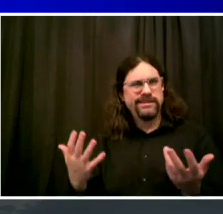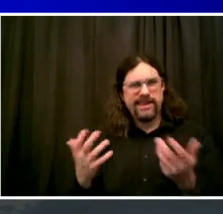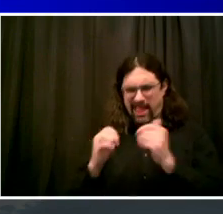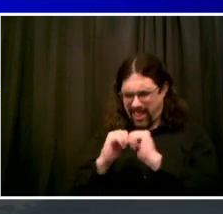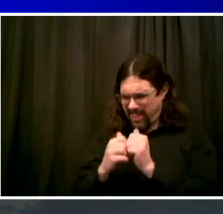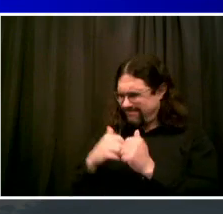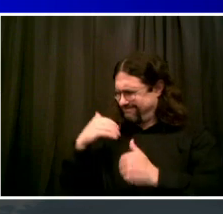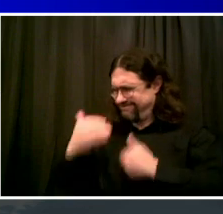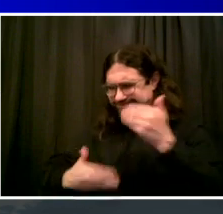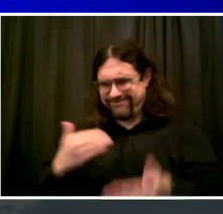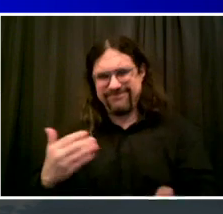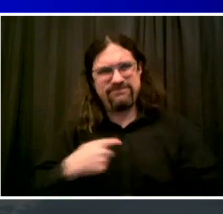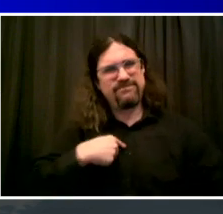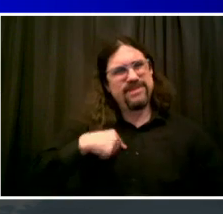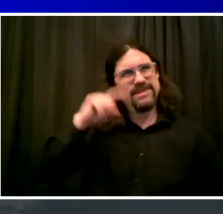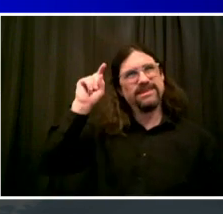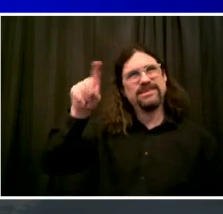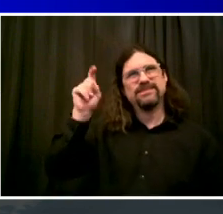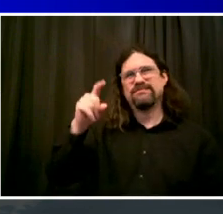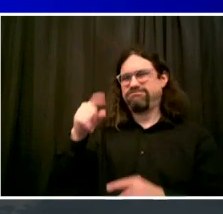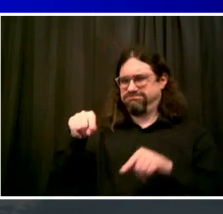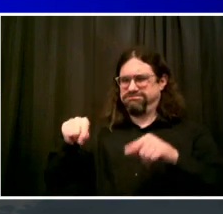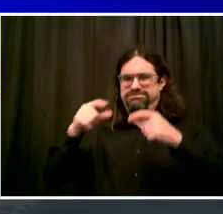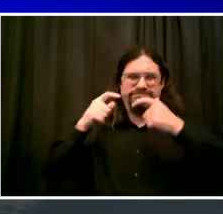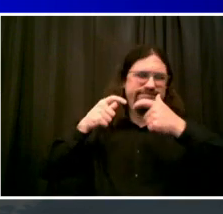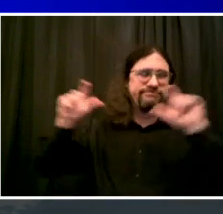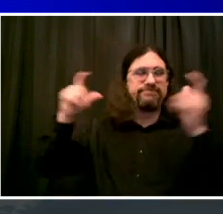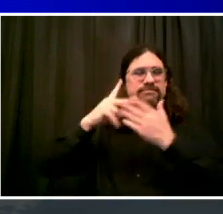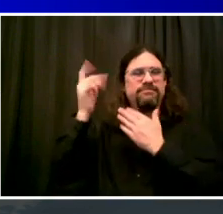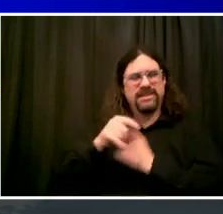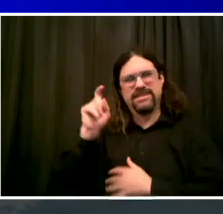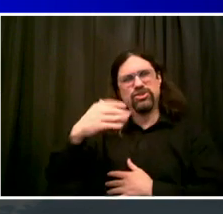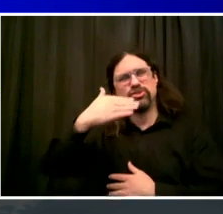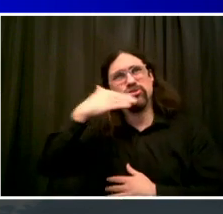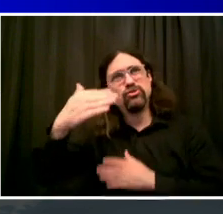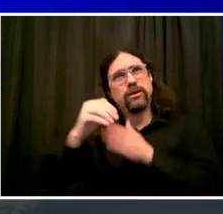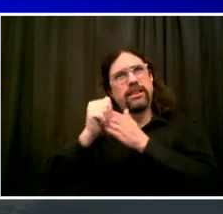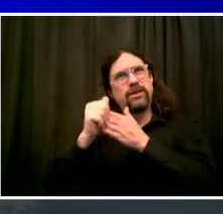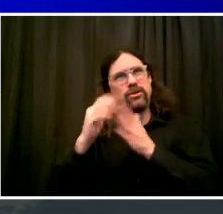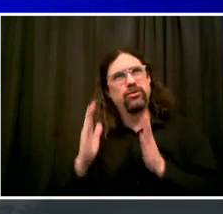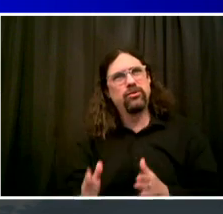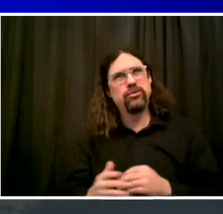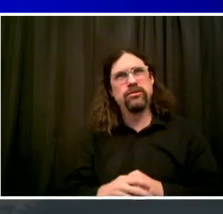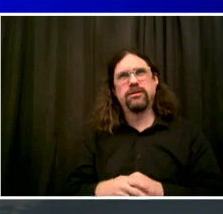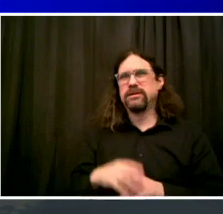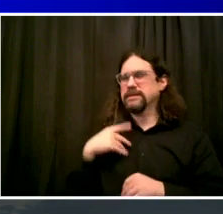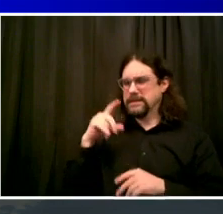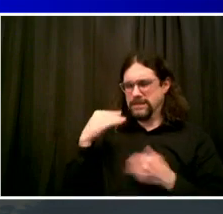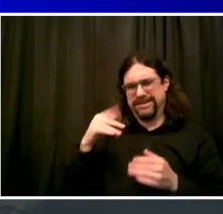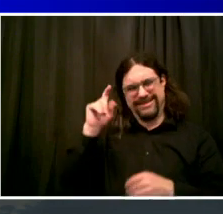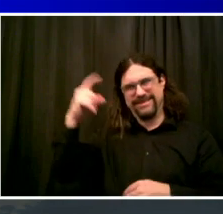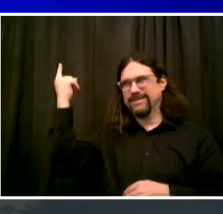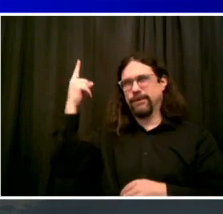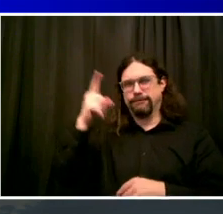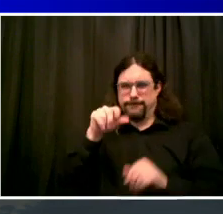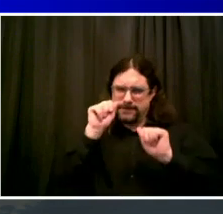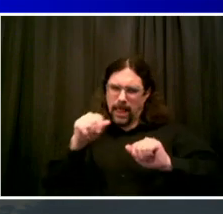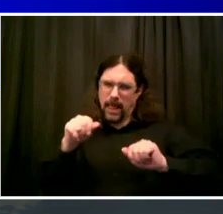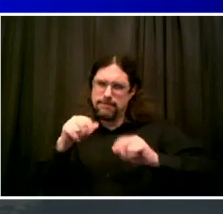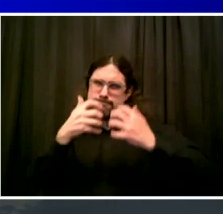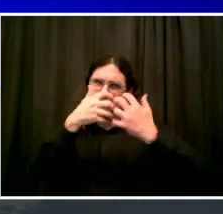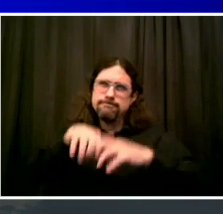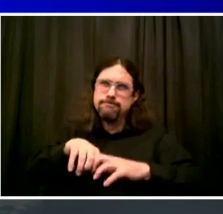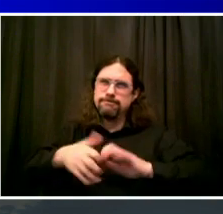logistical and operational challenge, but also a compassionate challenge, making sure that each and every human being is treated with dignity,